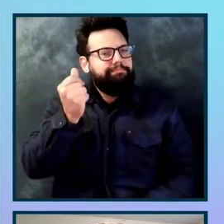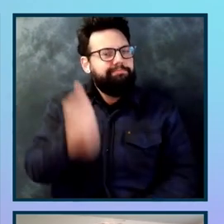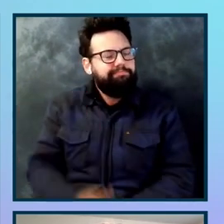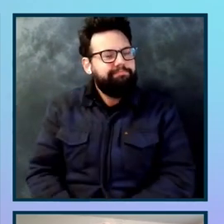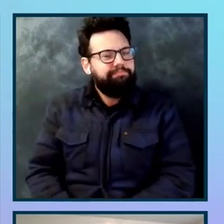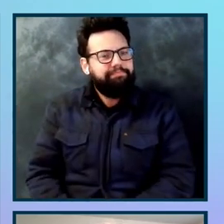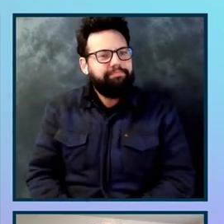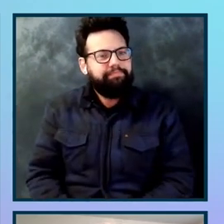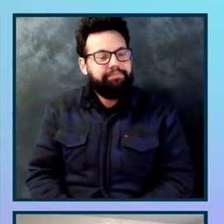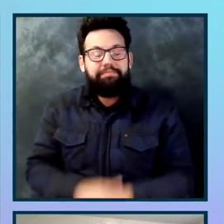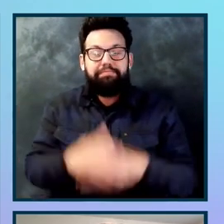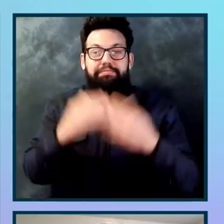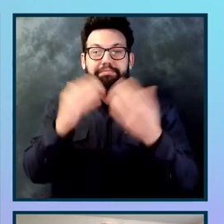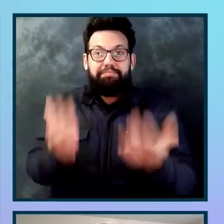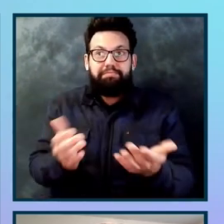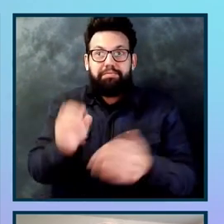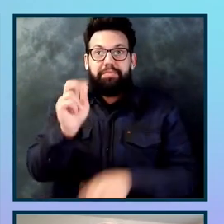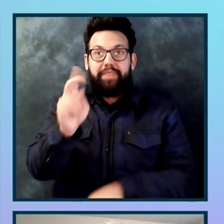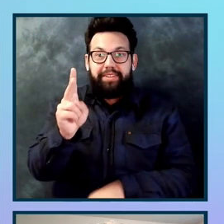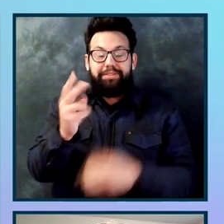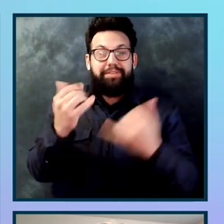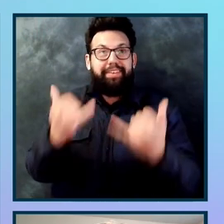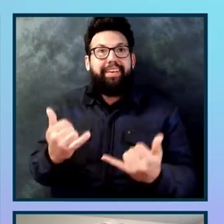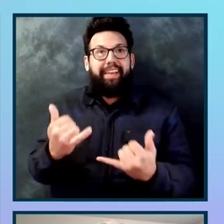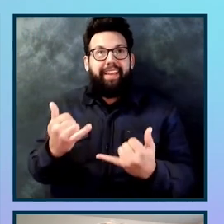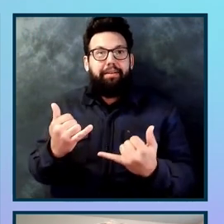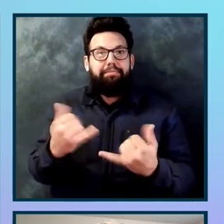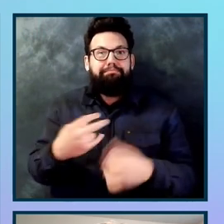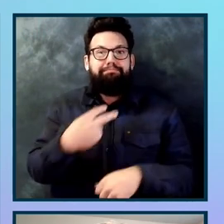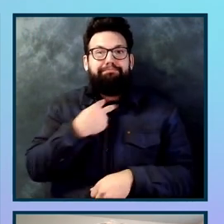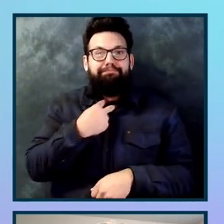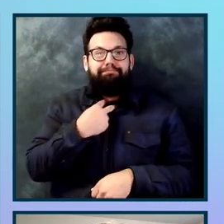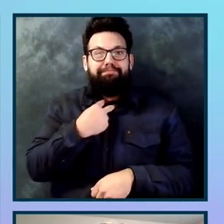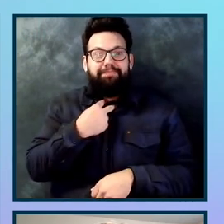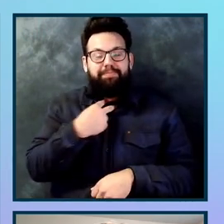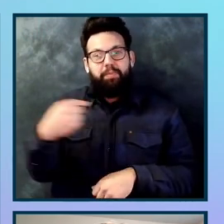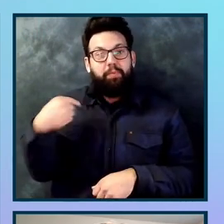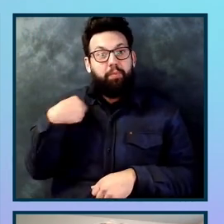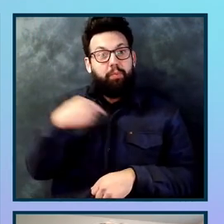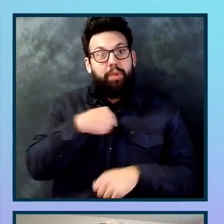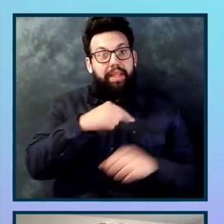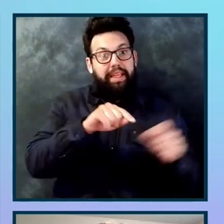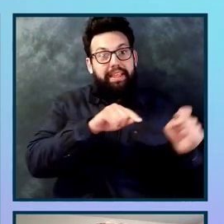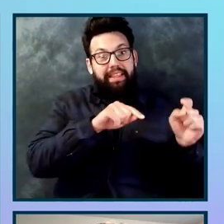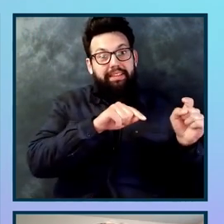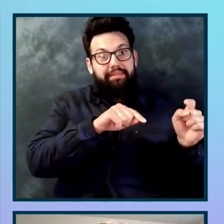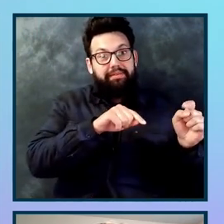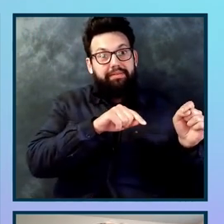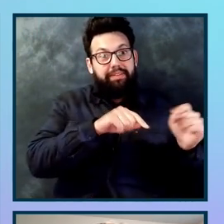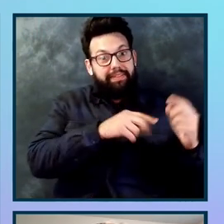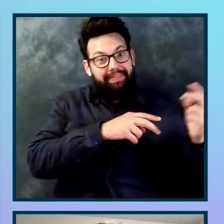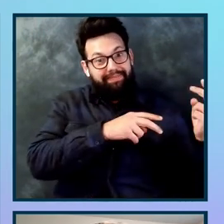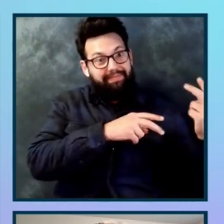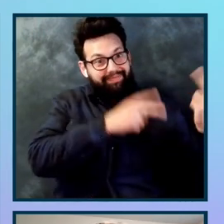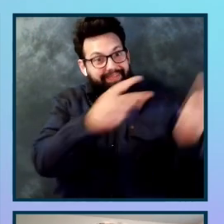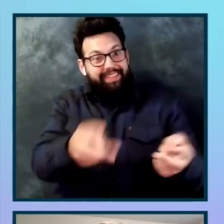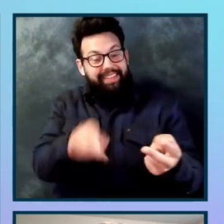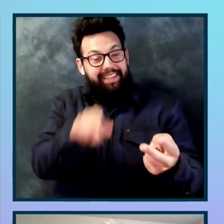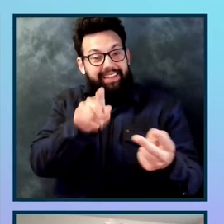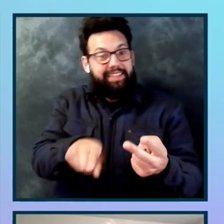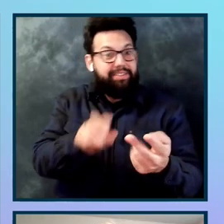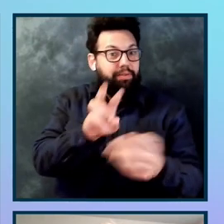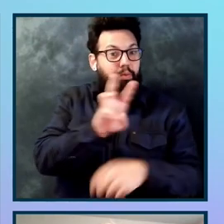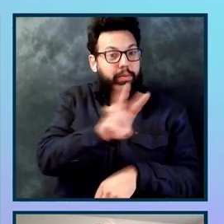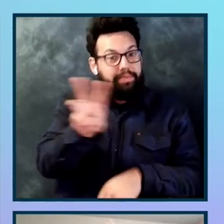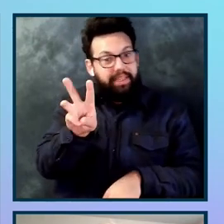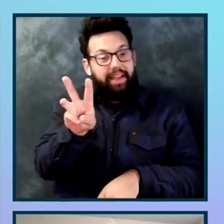Visited. So now we have a choice. Remember, we came to Student Loan Hero to do something probably relating to student debt. But now